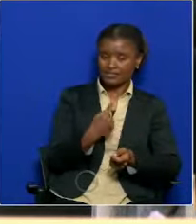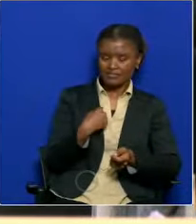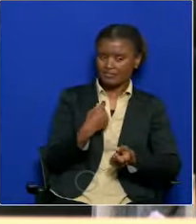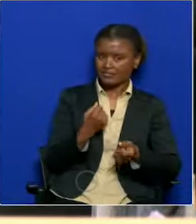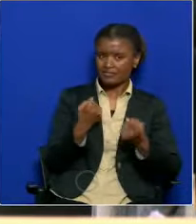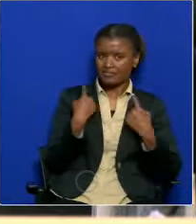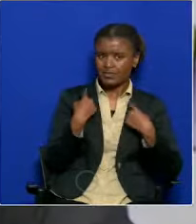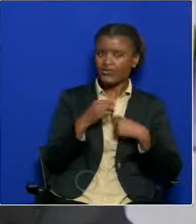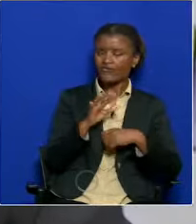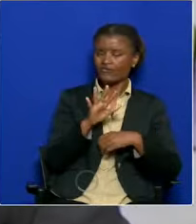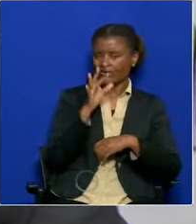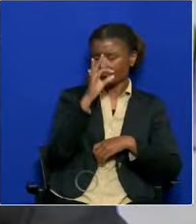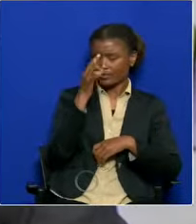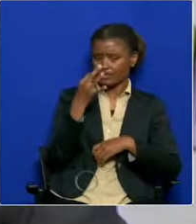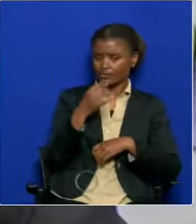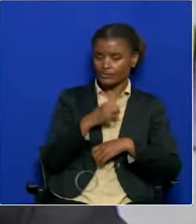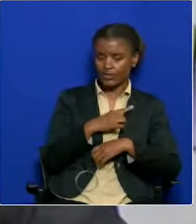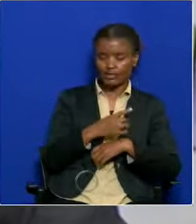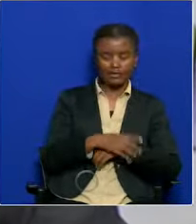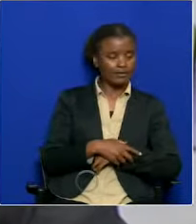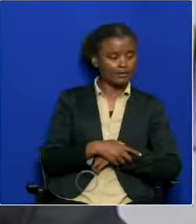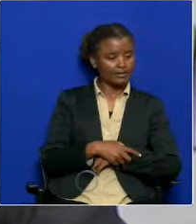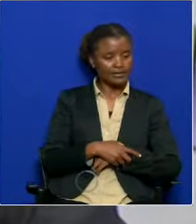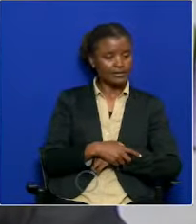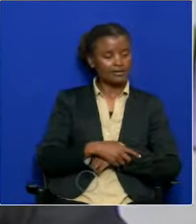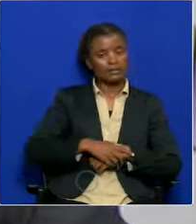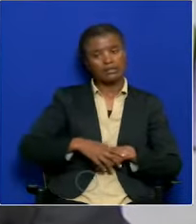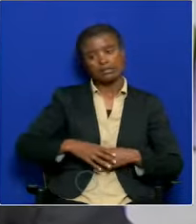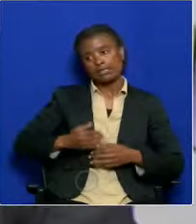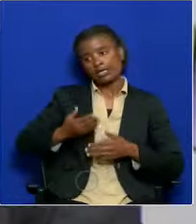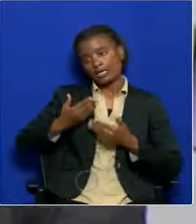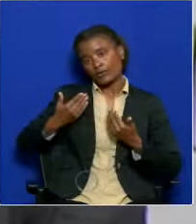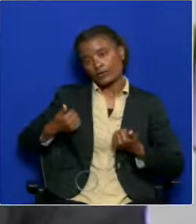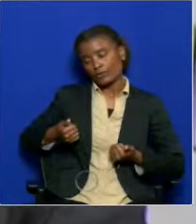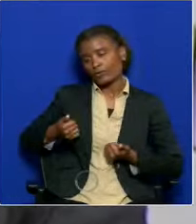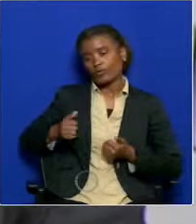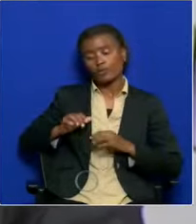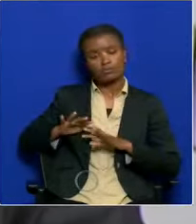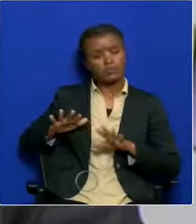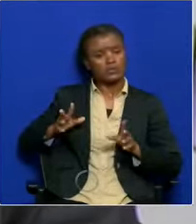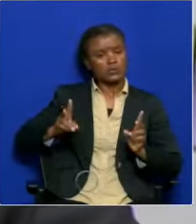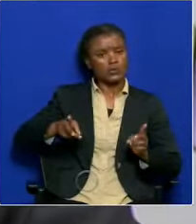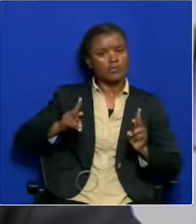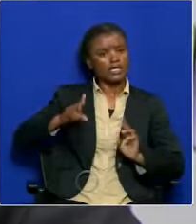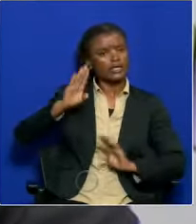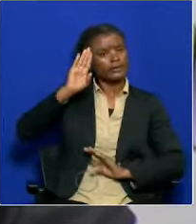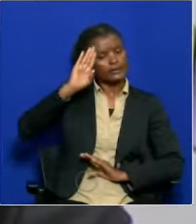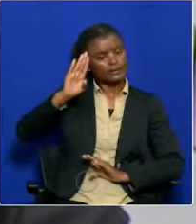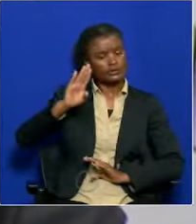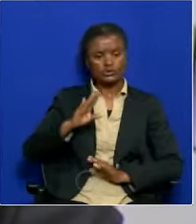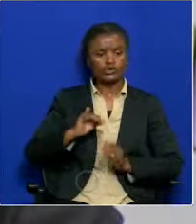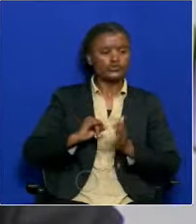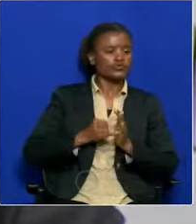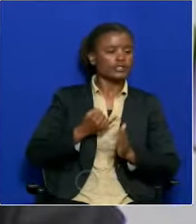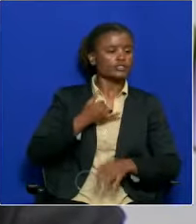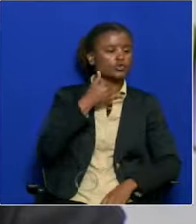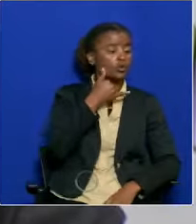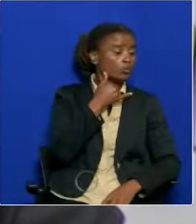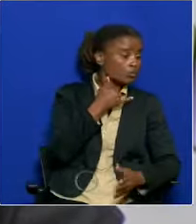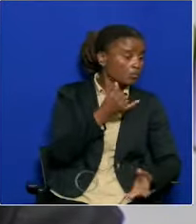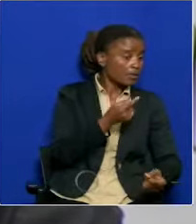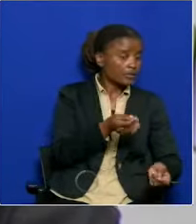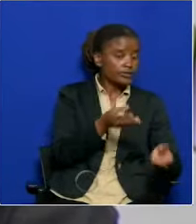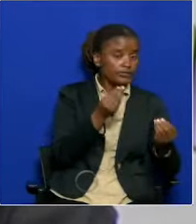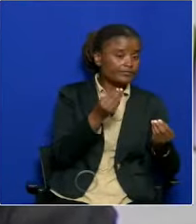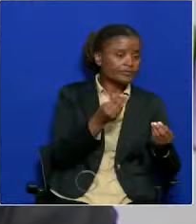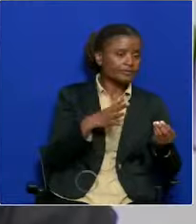I don't know. People greet each other. You don't just call and say you received the money and whatsoever. So I